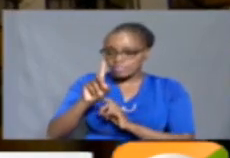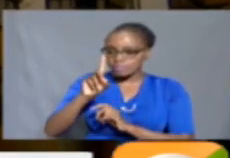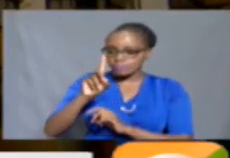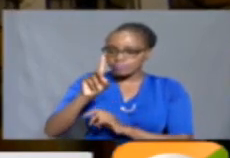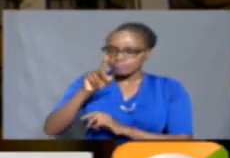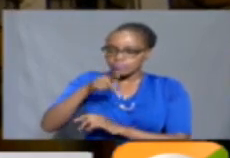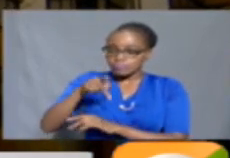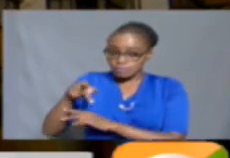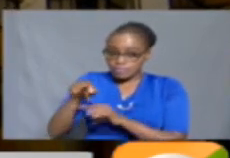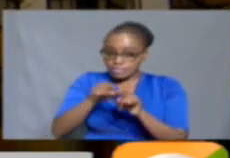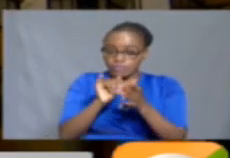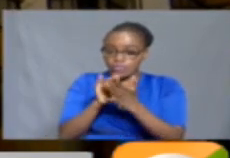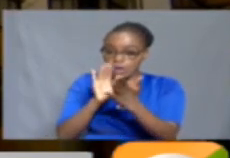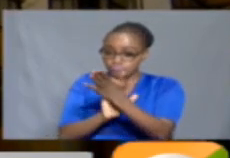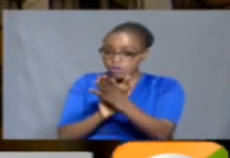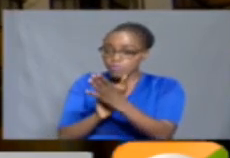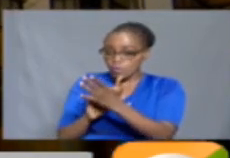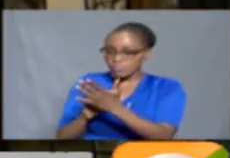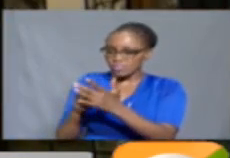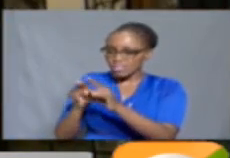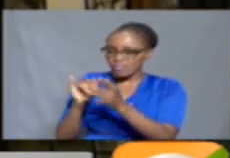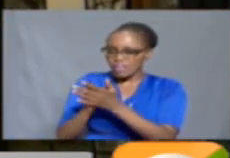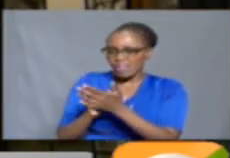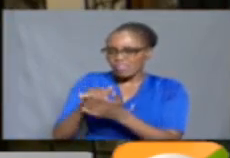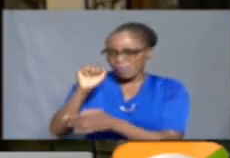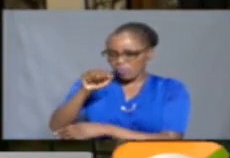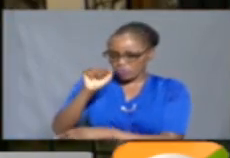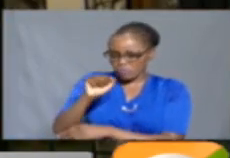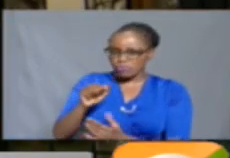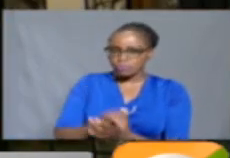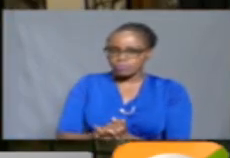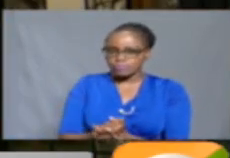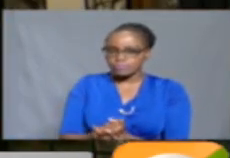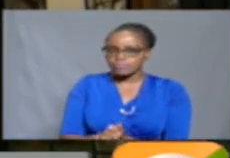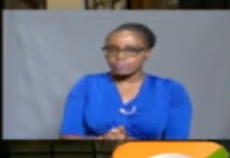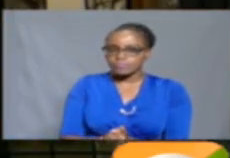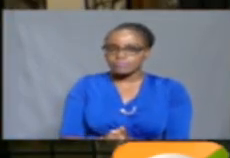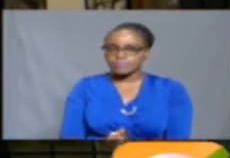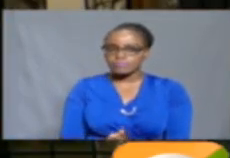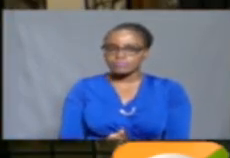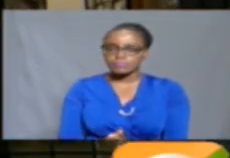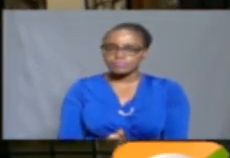Prosecutions with a recommendation to charge, highly likely. Sam Gituku, Citizen TV.